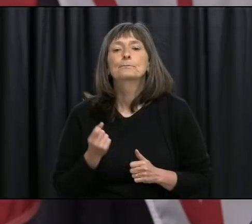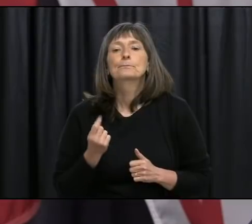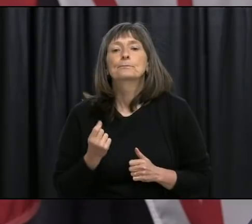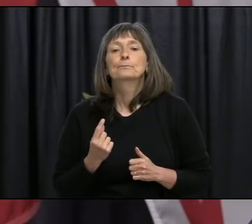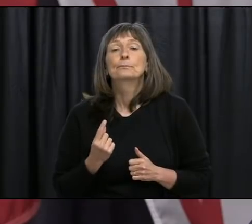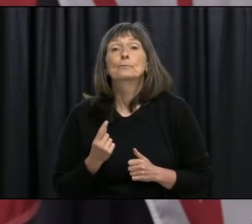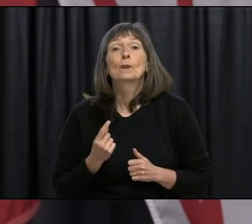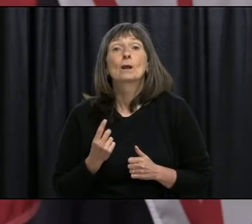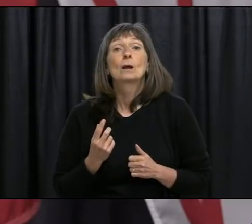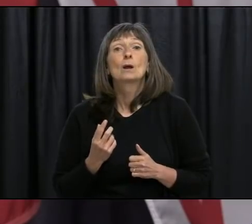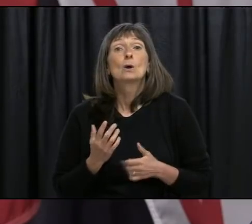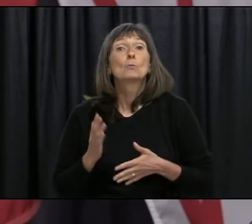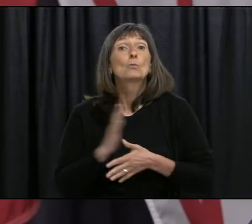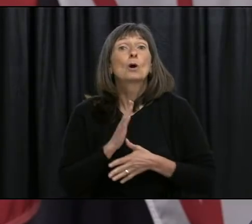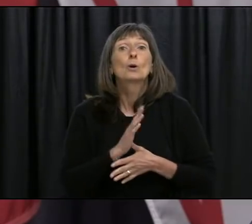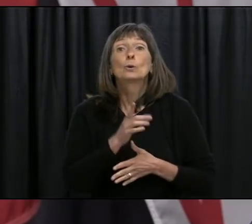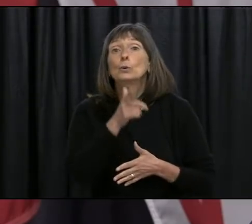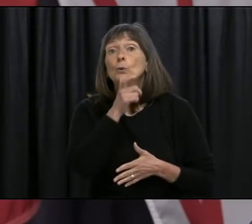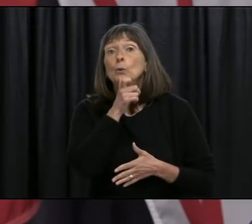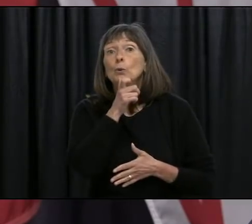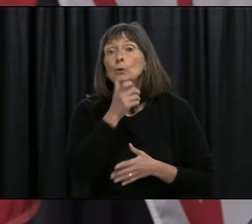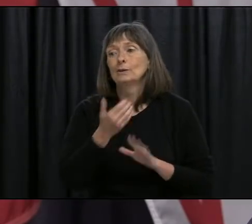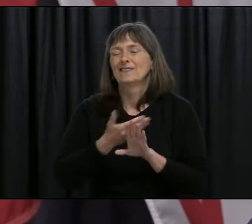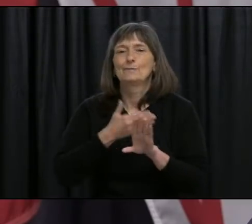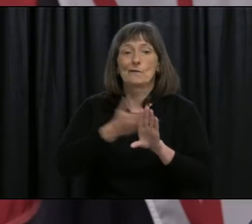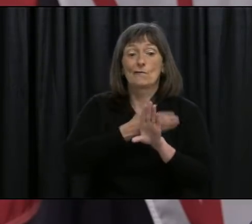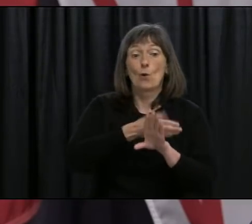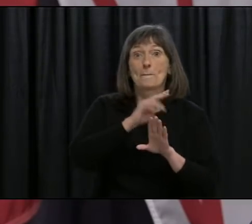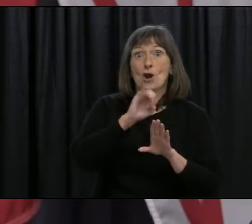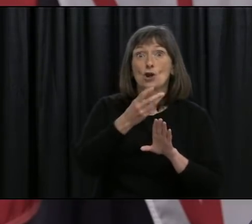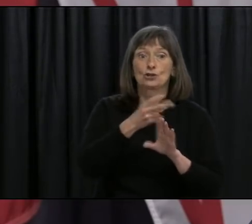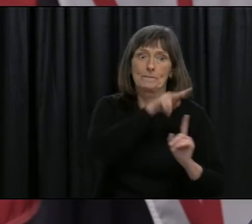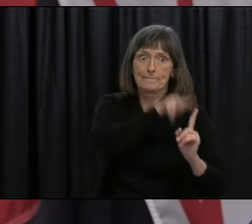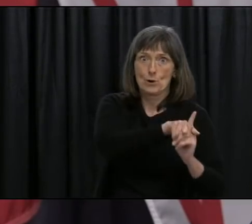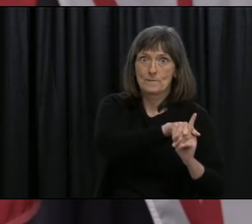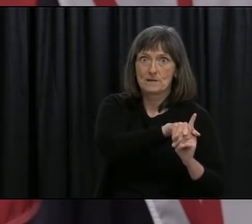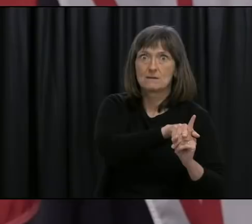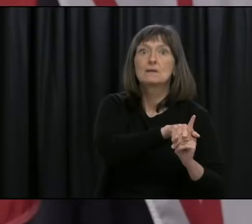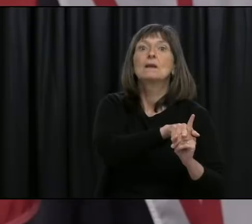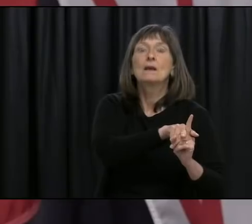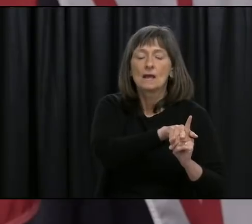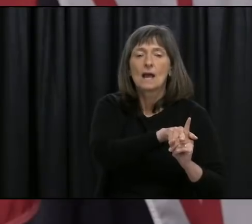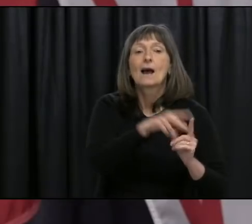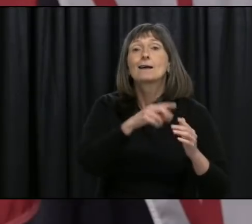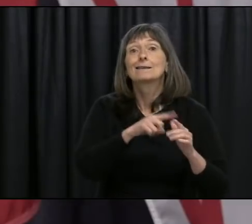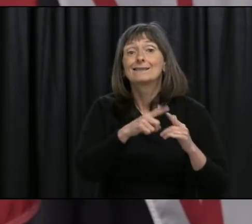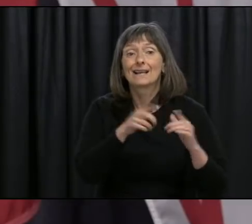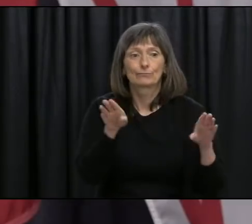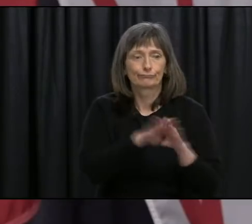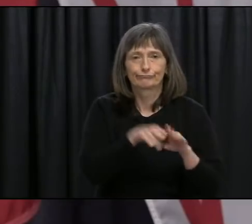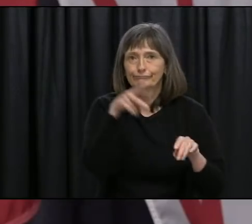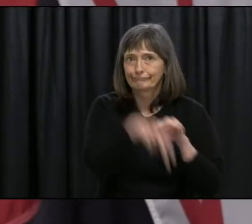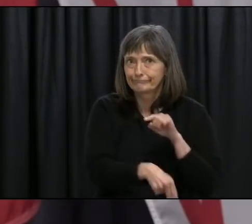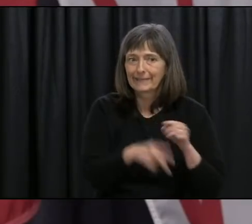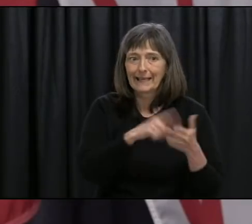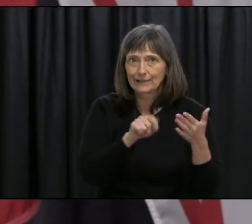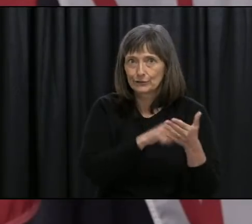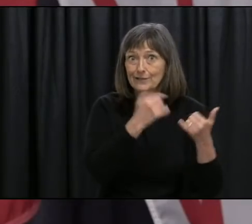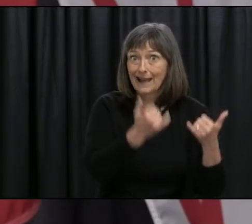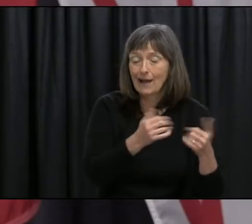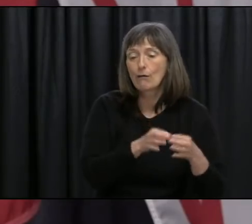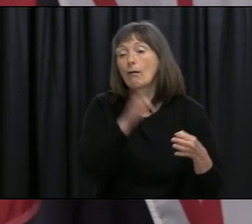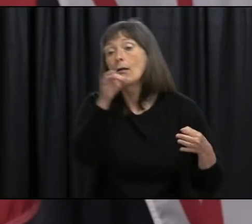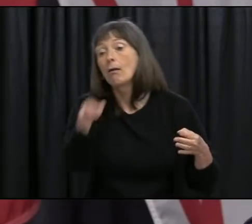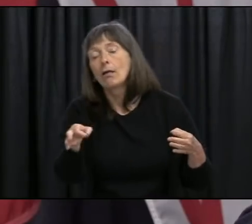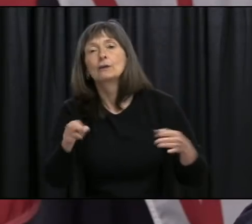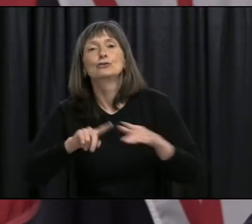had appointments that were canceled because of COVID, and so they've been given some priority. I think that's the fair thing to do. And